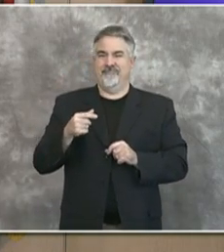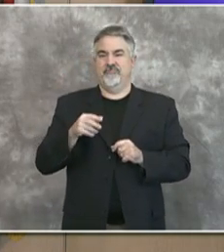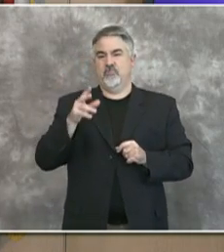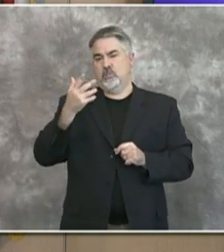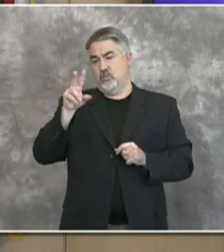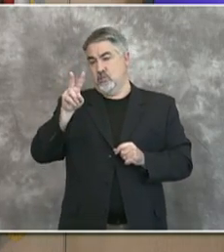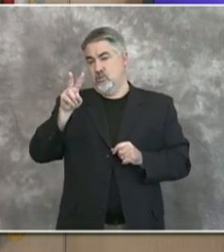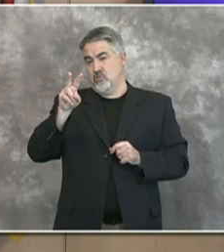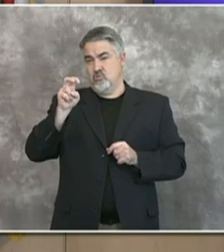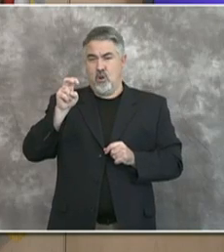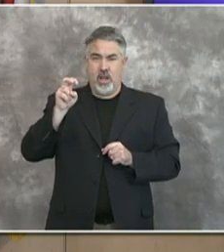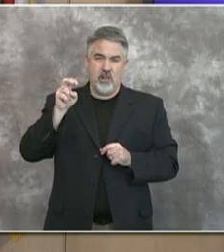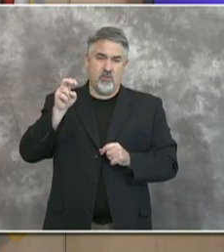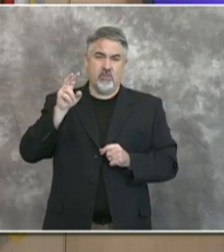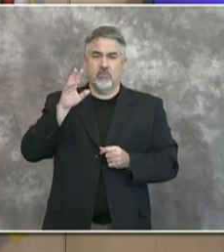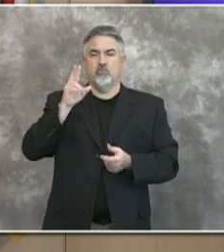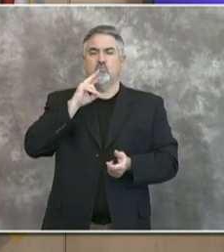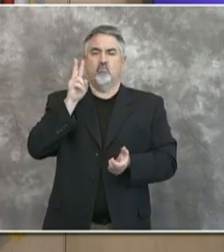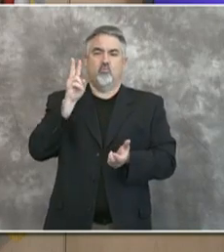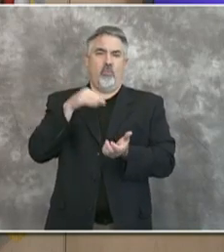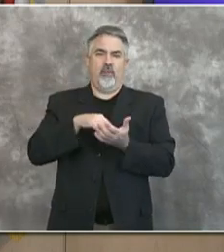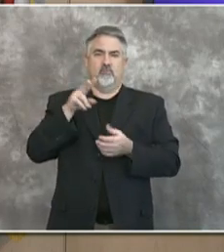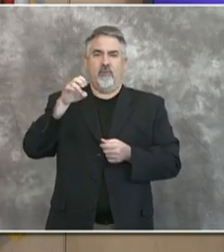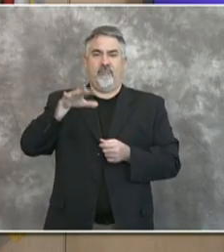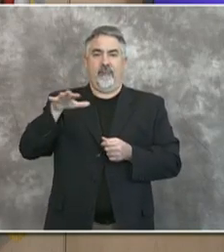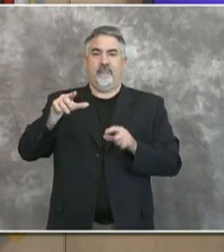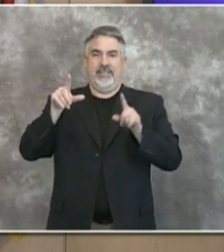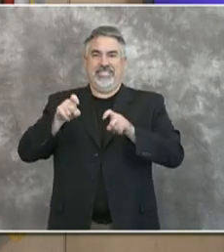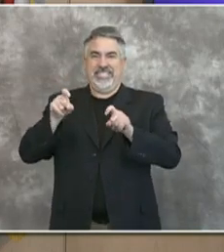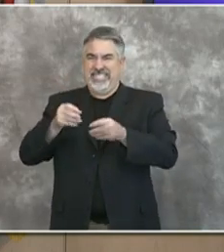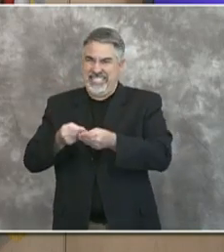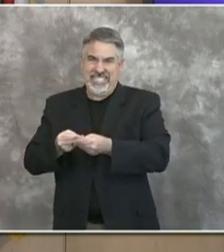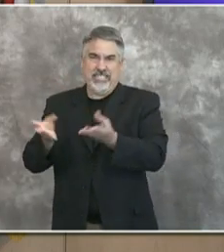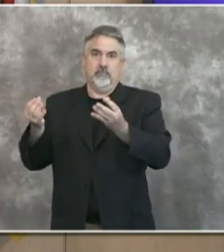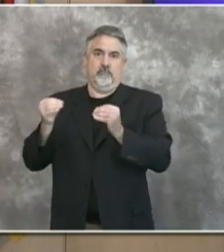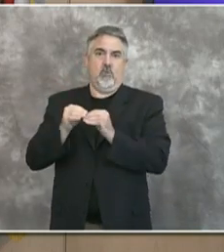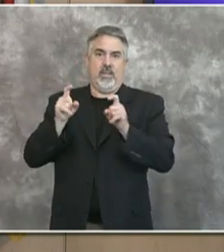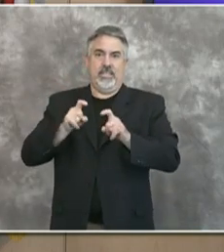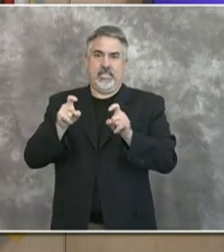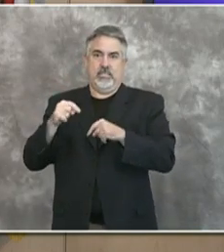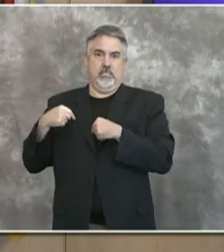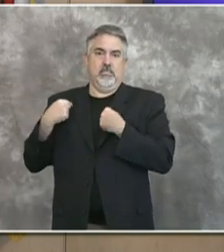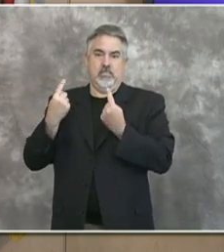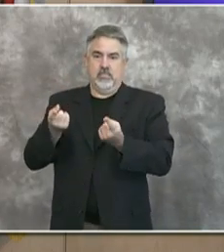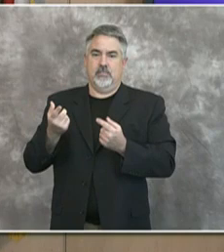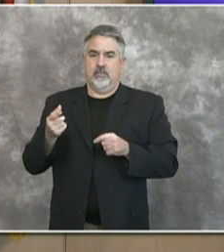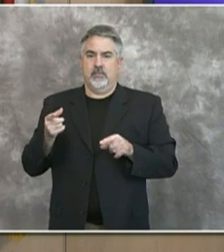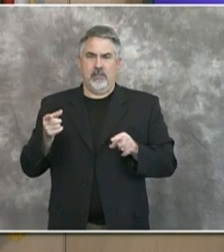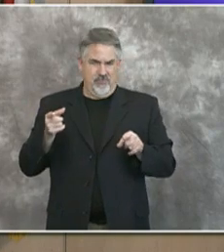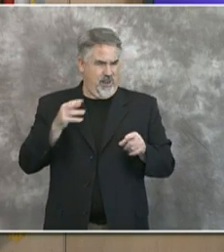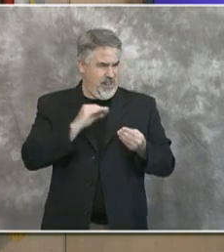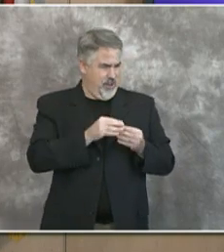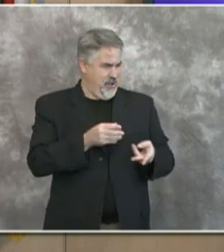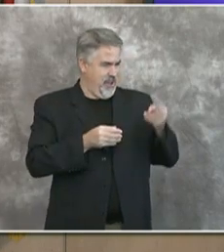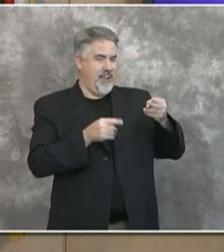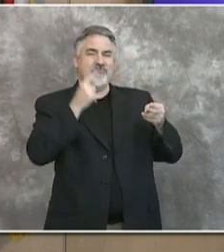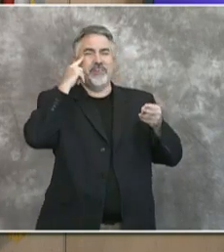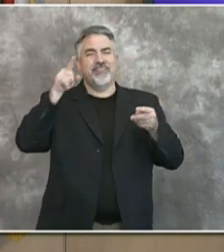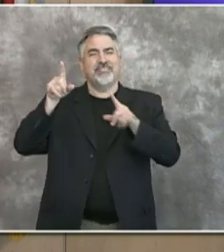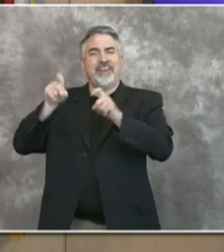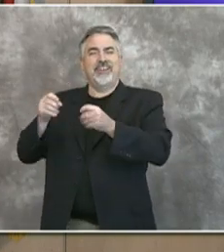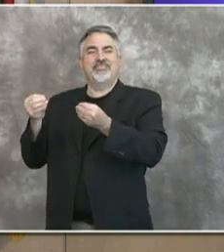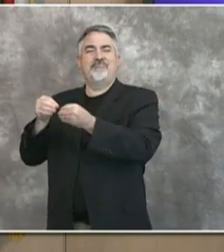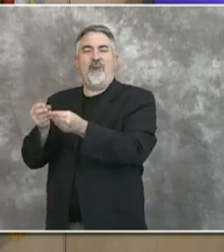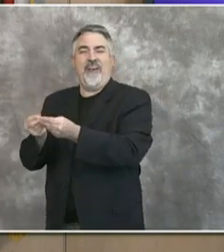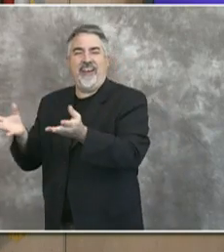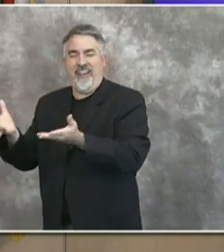2,255 tests. And so while the numbers continue to be erratic, what we know is that we need to continue to hold the course and